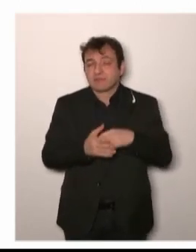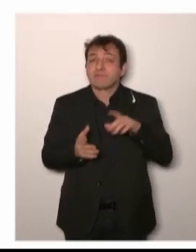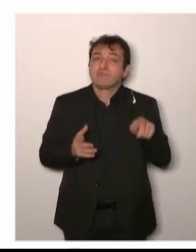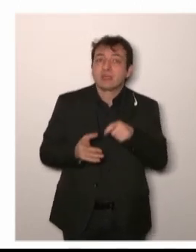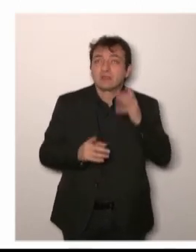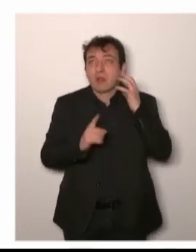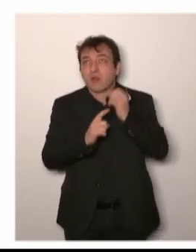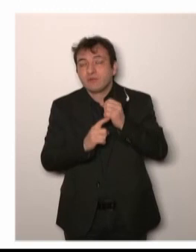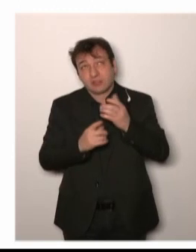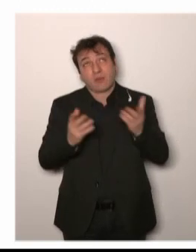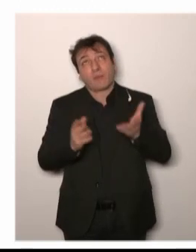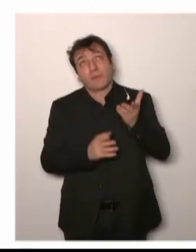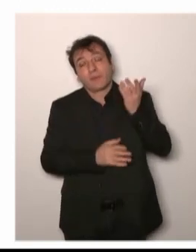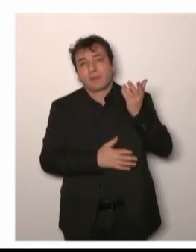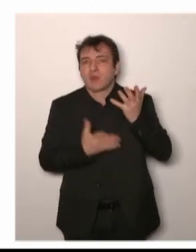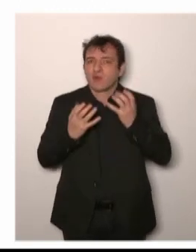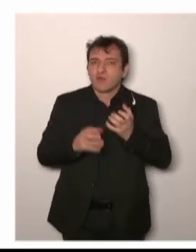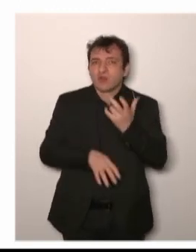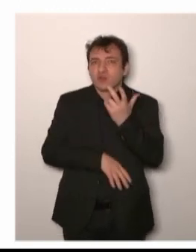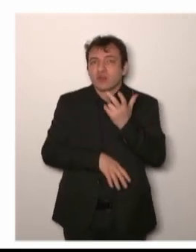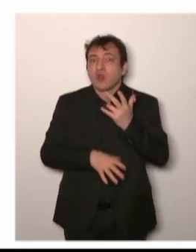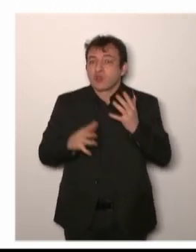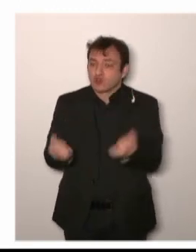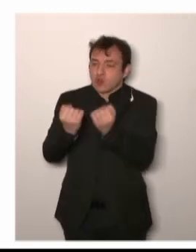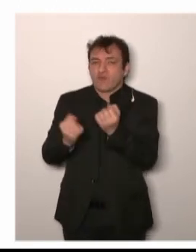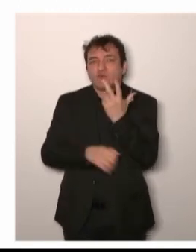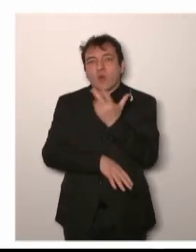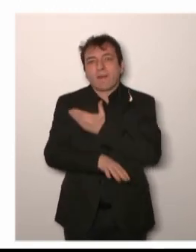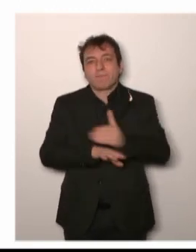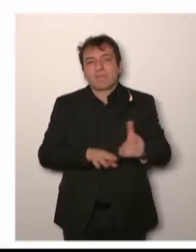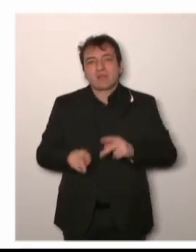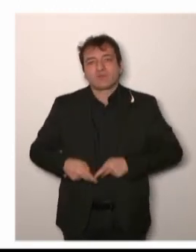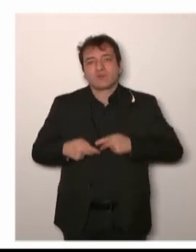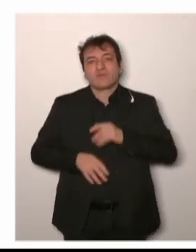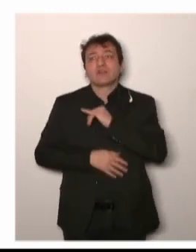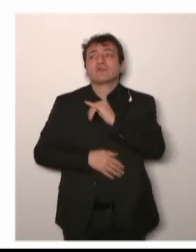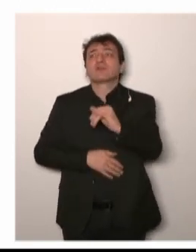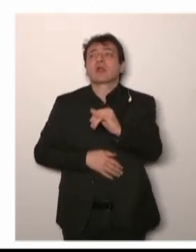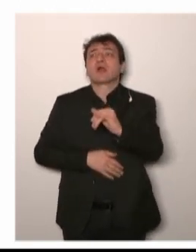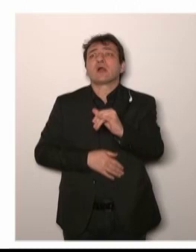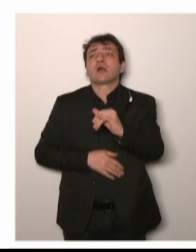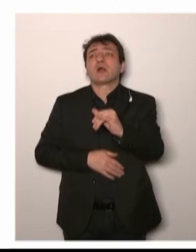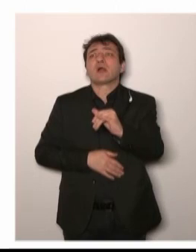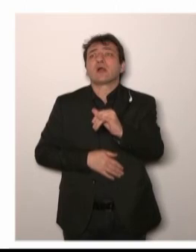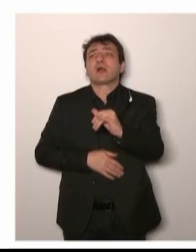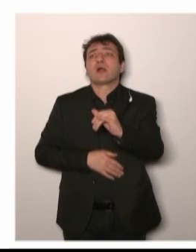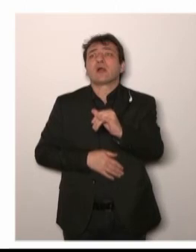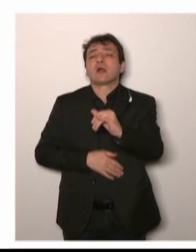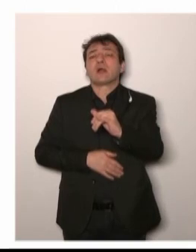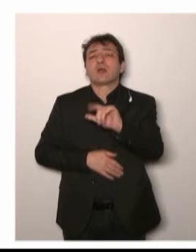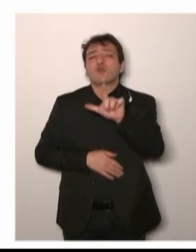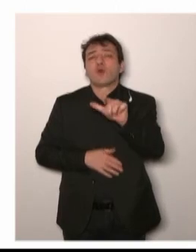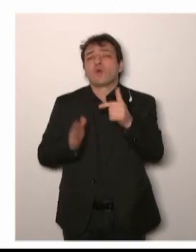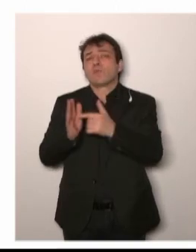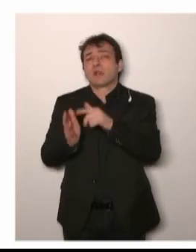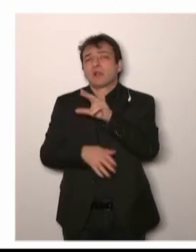3 million people's lives by 2030 needs to be improved. But can we do it alone? Can we do it